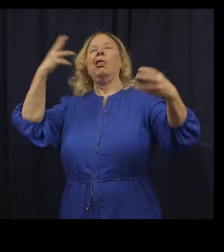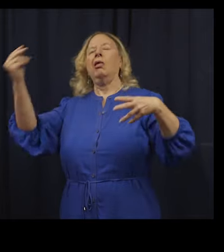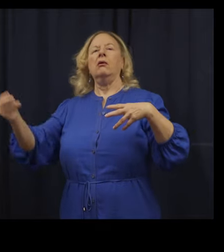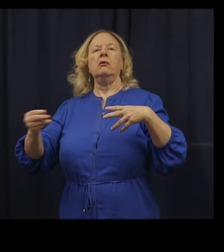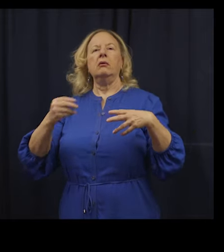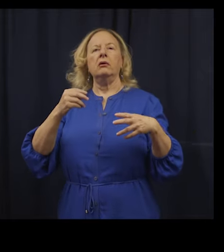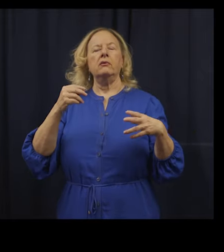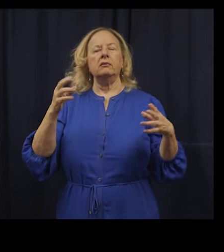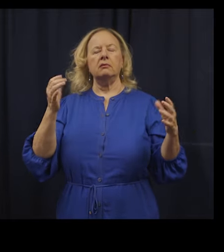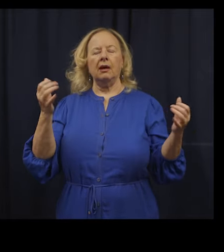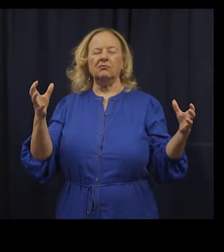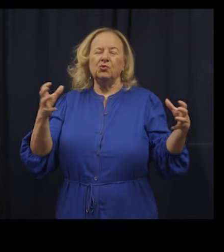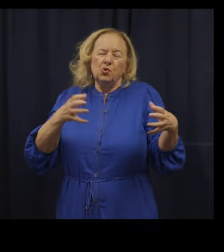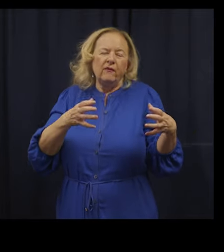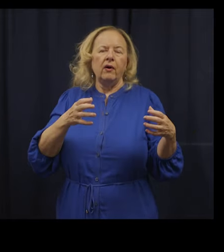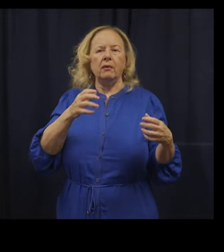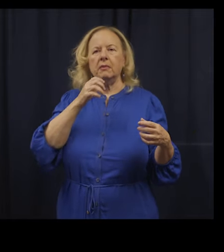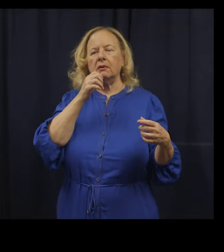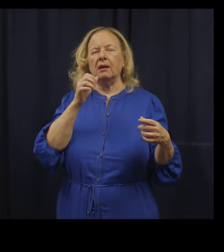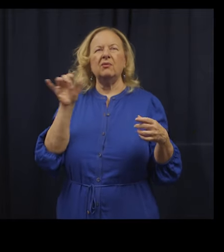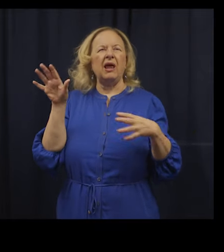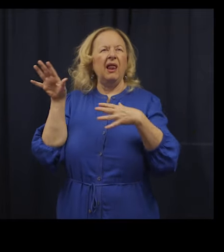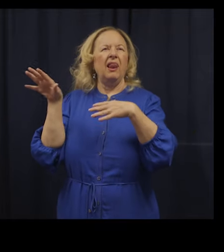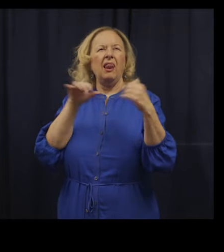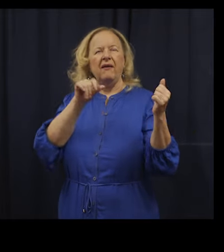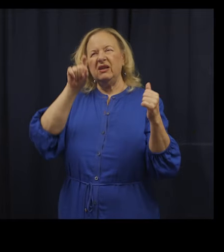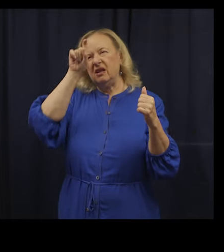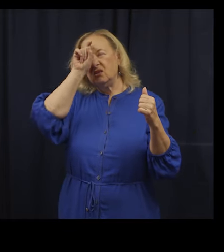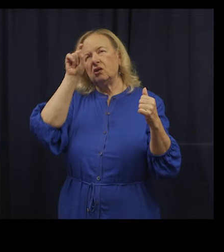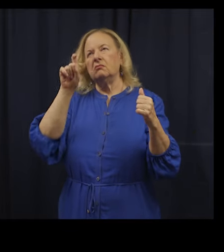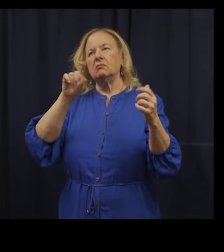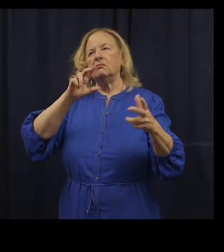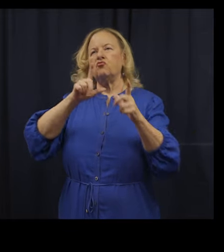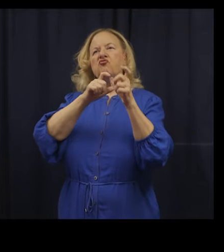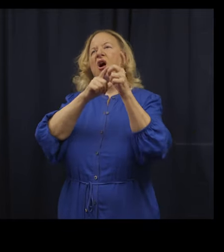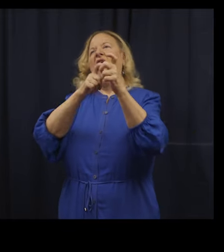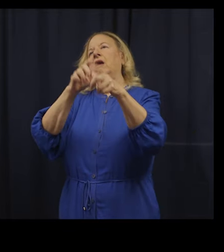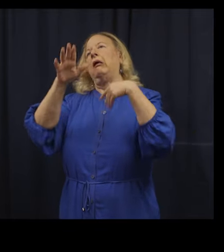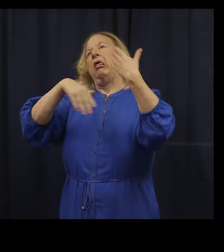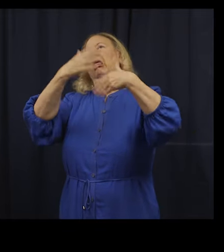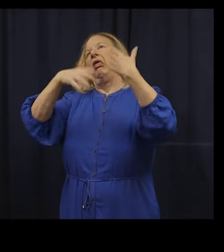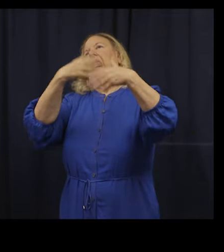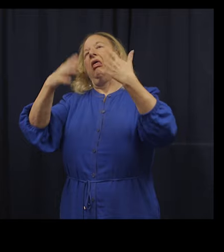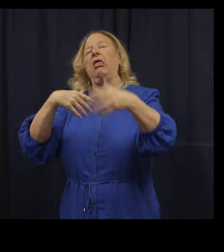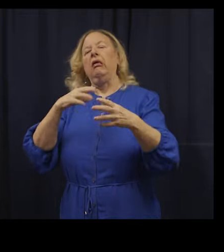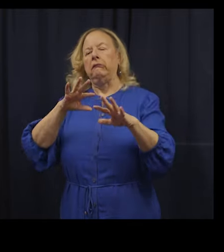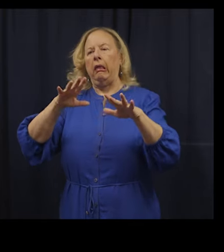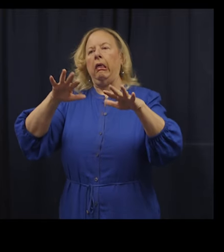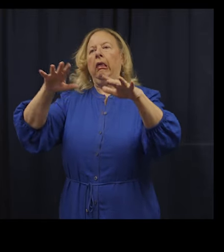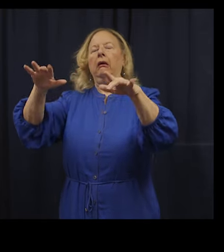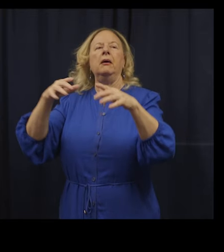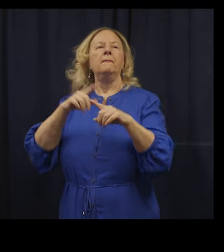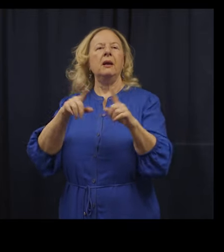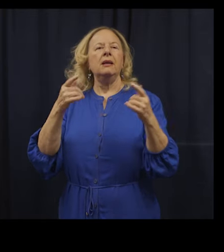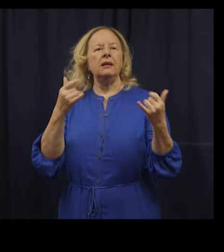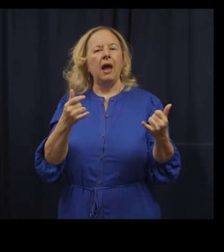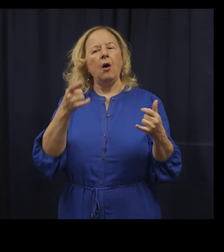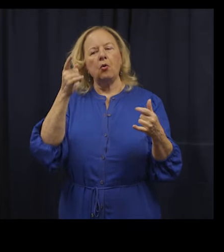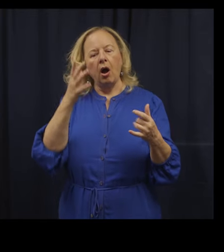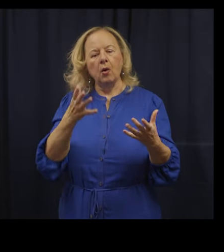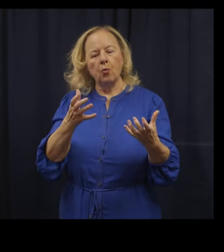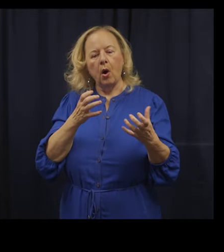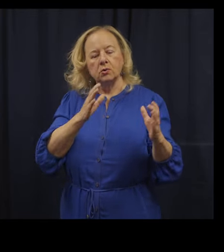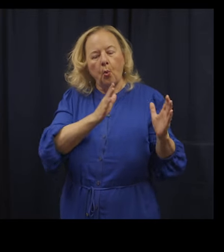they're unified, but not really unified. It's just mass chaos running into the promised land. But now God has to get them